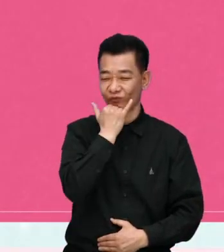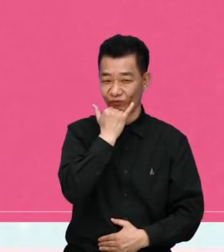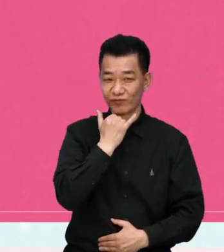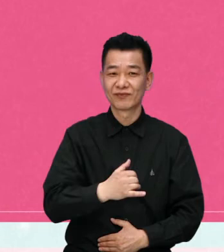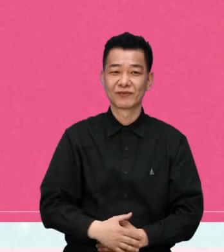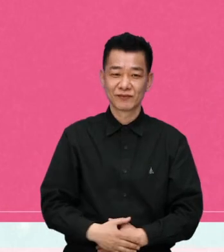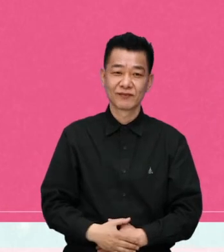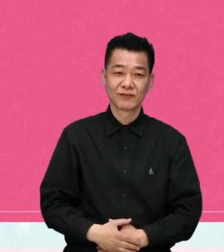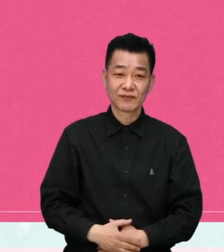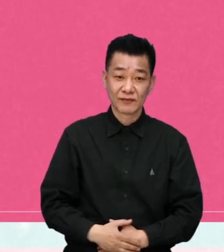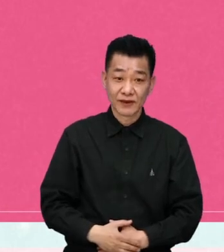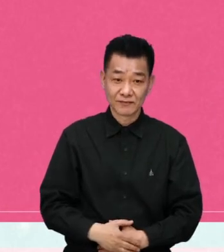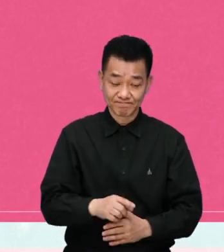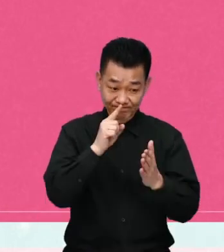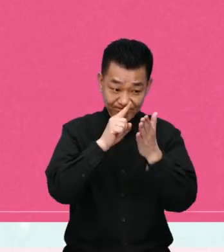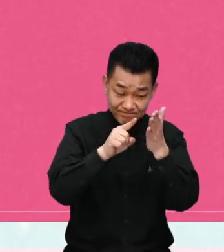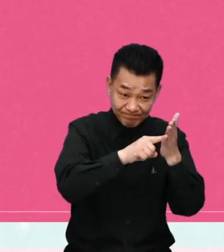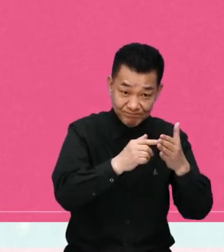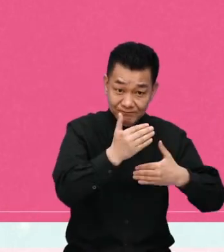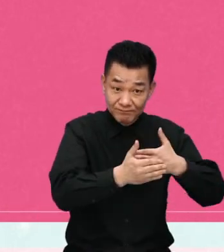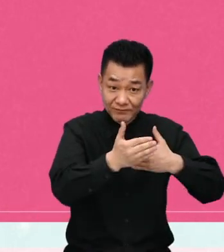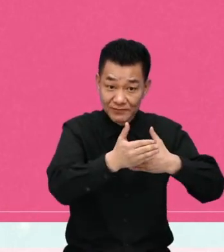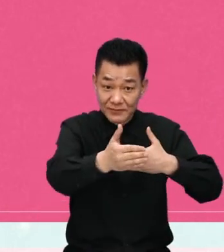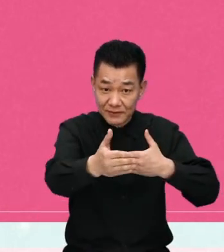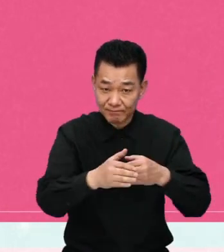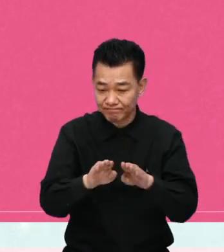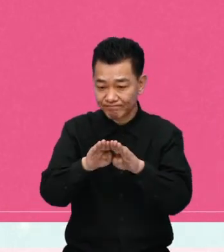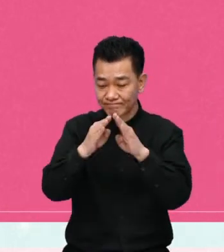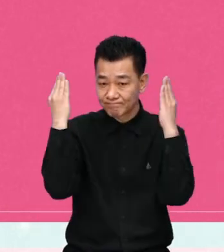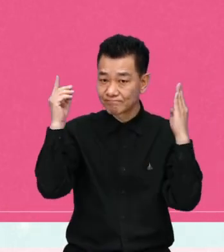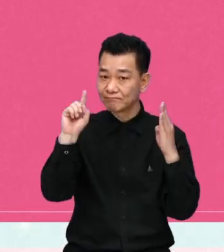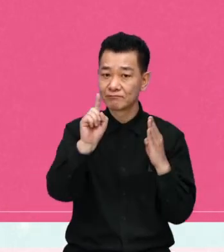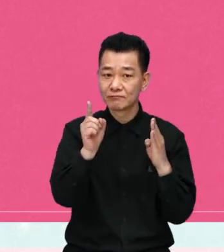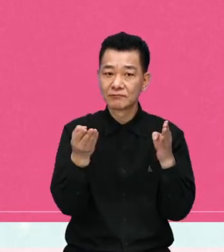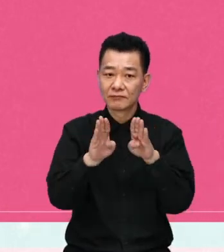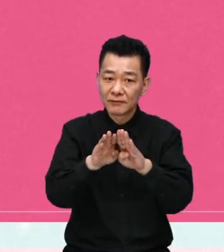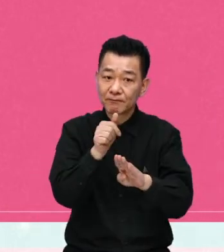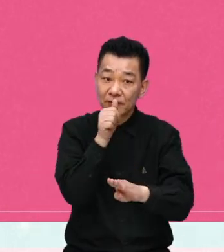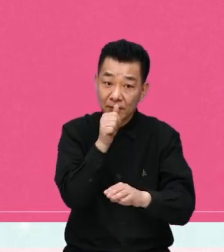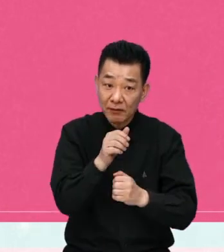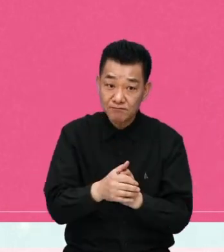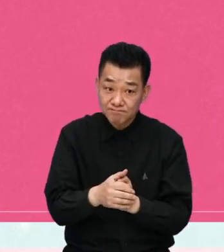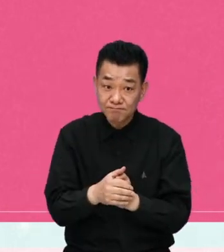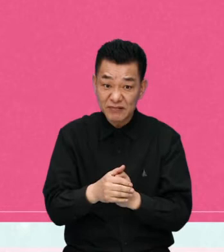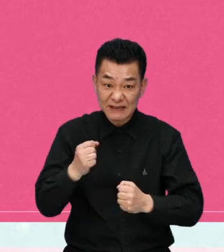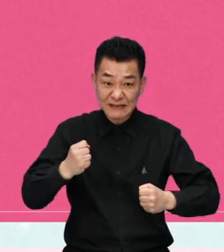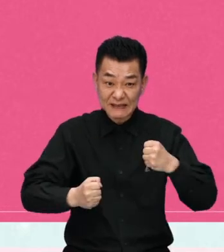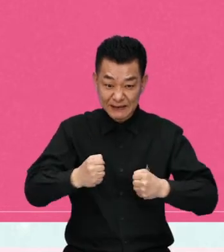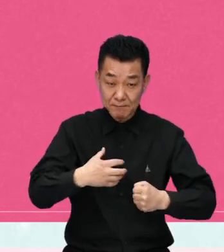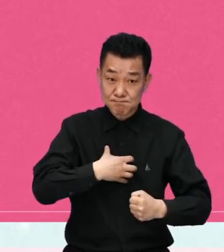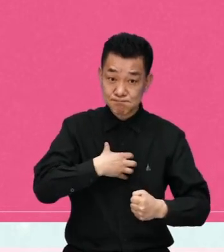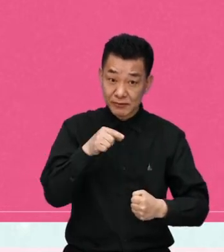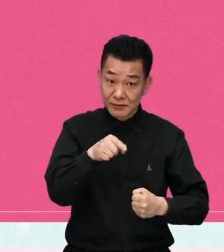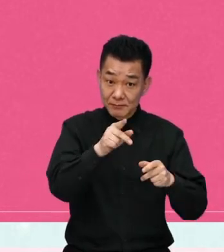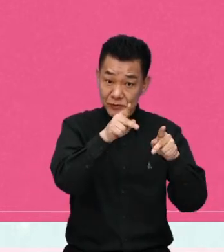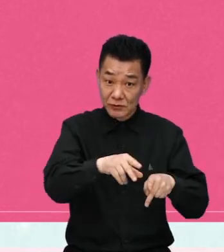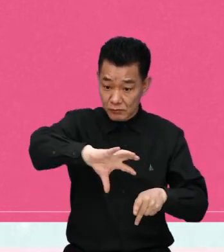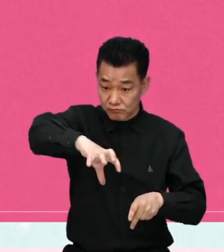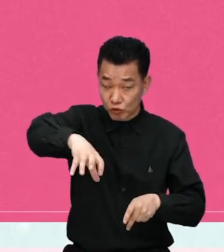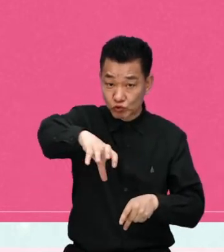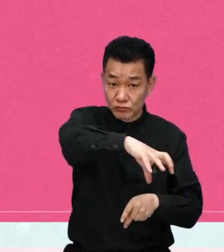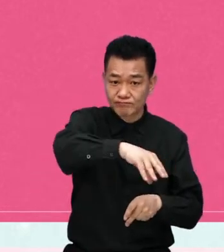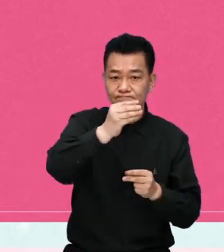The answer is no. Although the examining procedure is not made public, it is disclosed to the petitioner and to the state